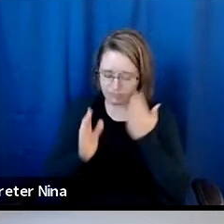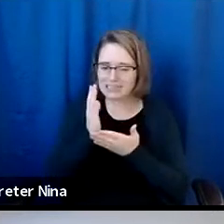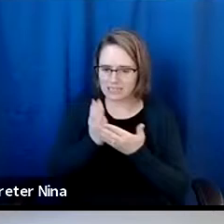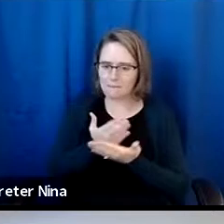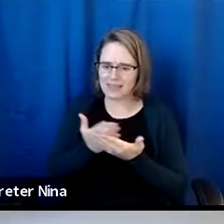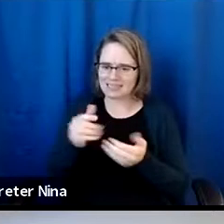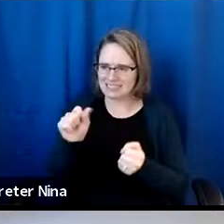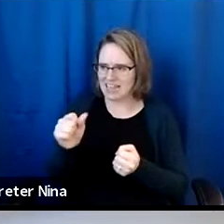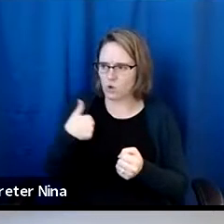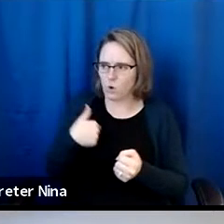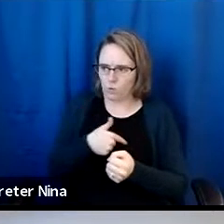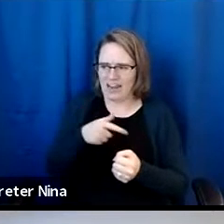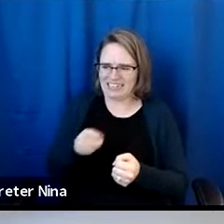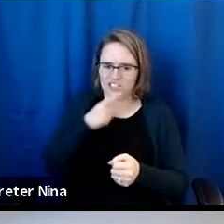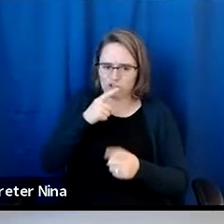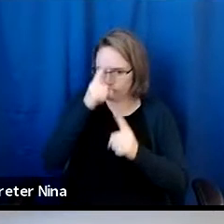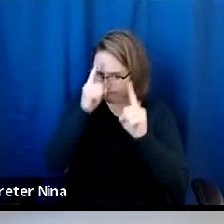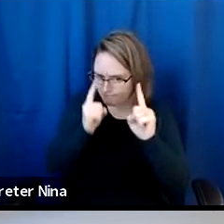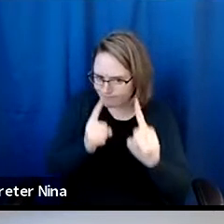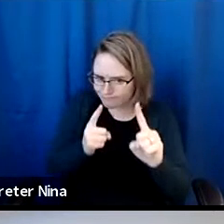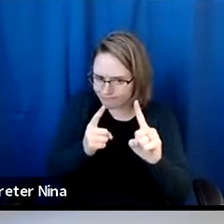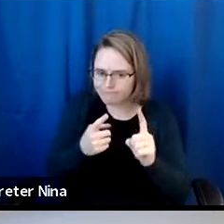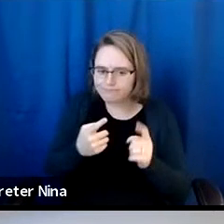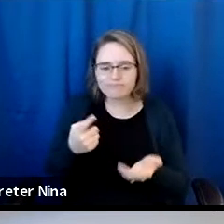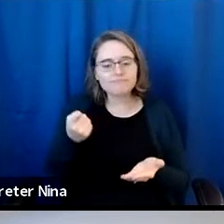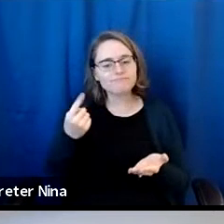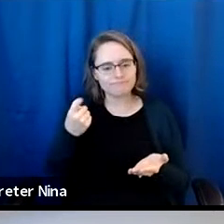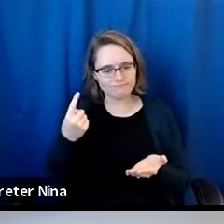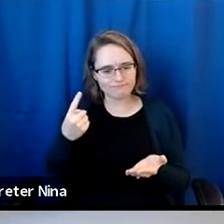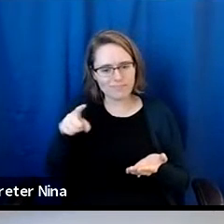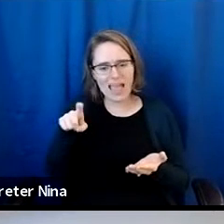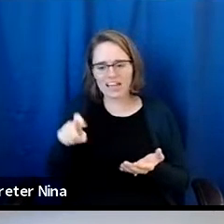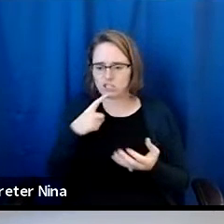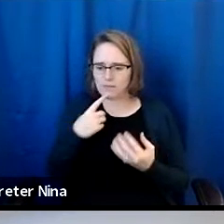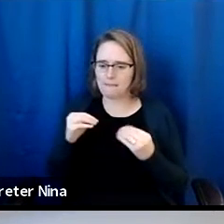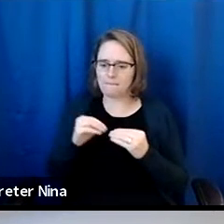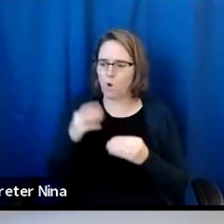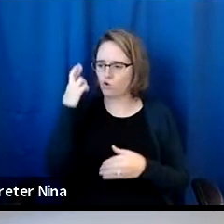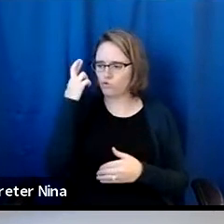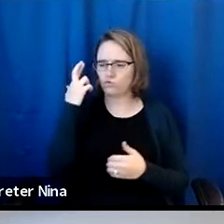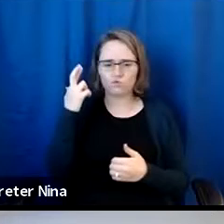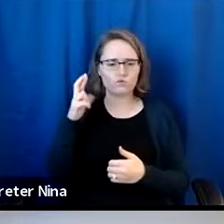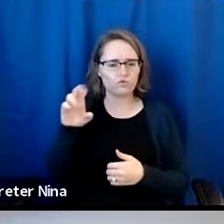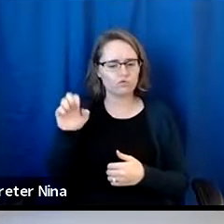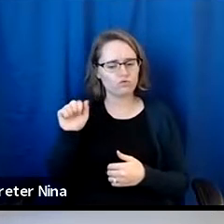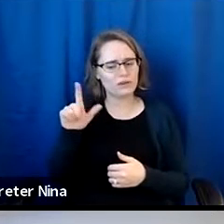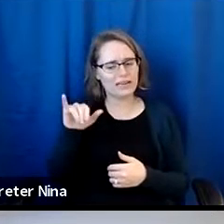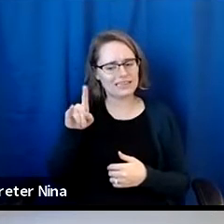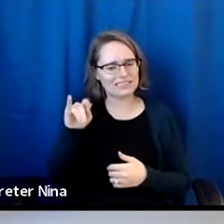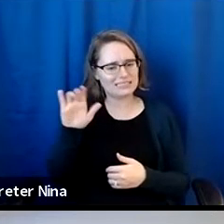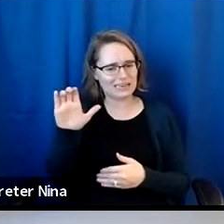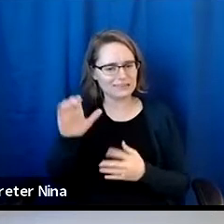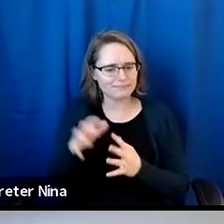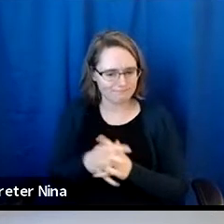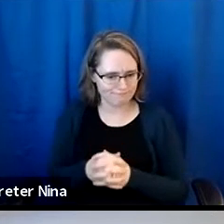to aspire to, but I think we need to put it in a more realistic context, if that makes any sense.